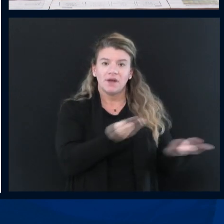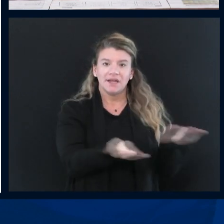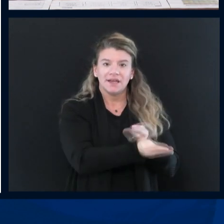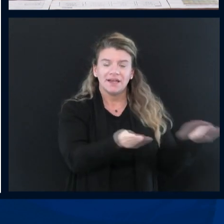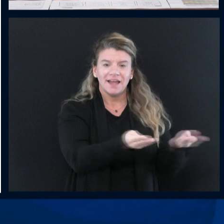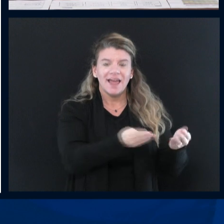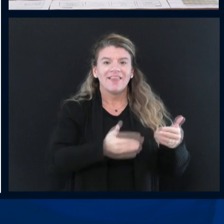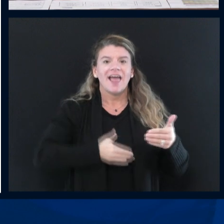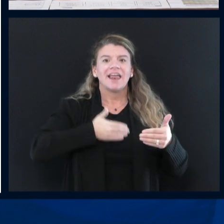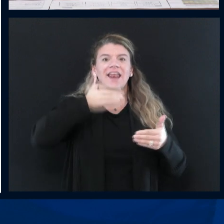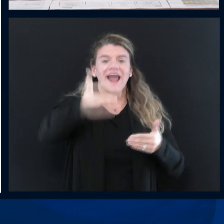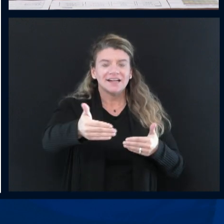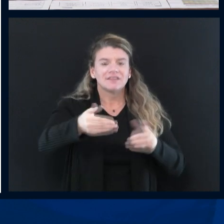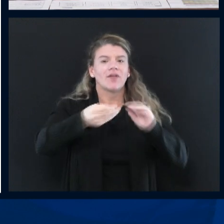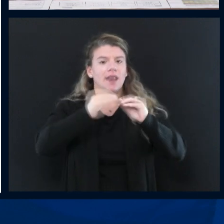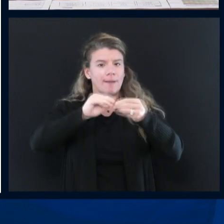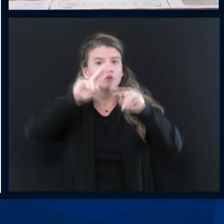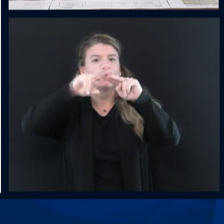We have